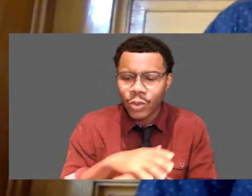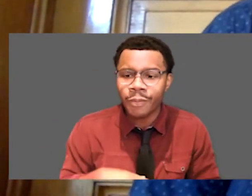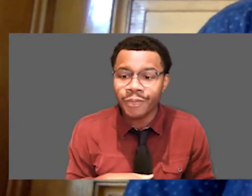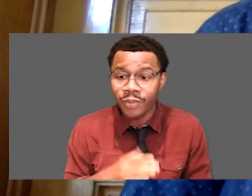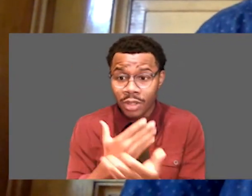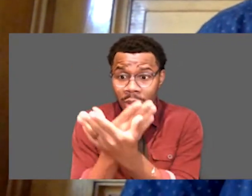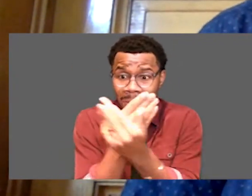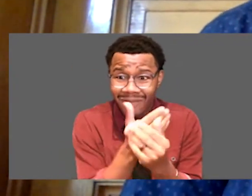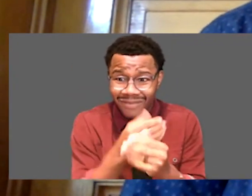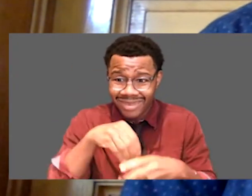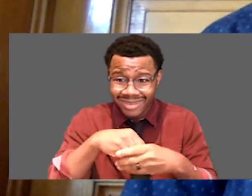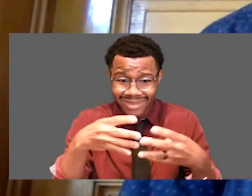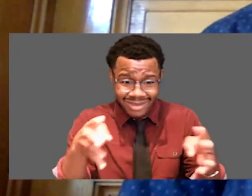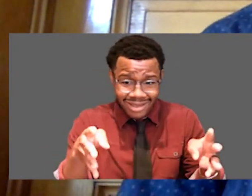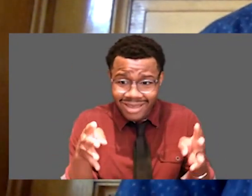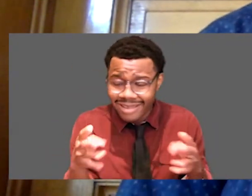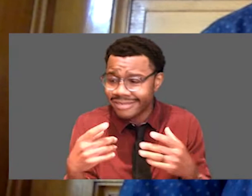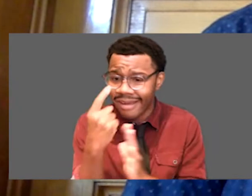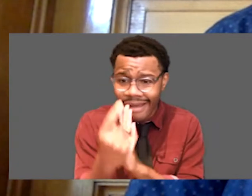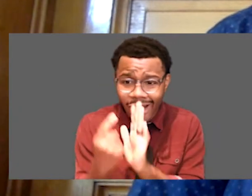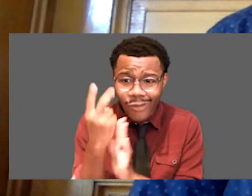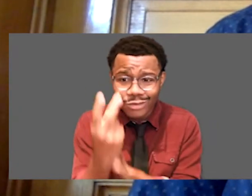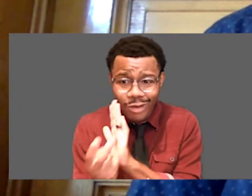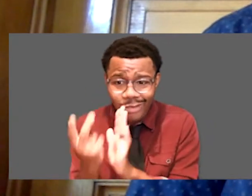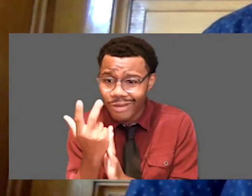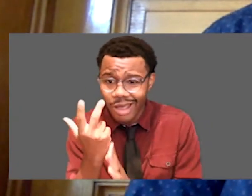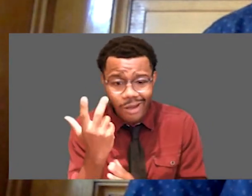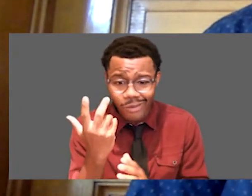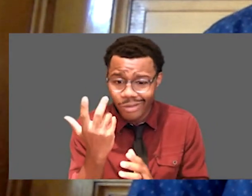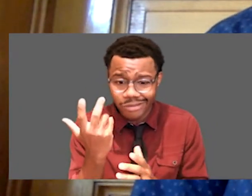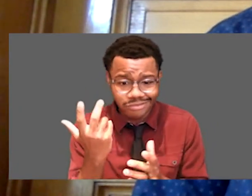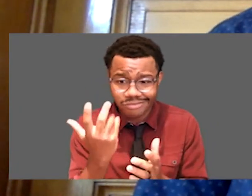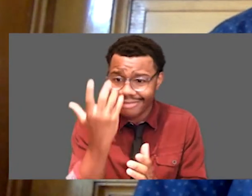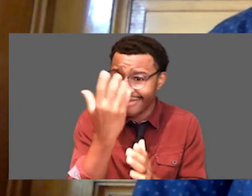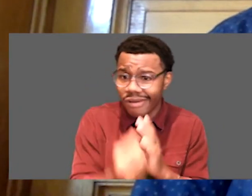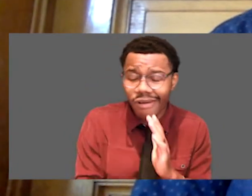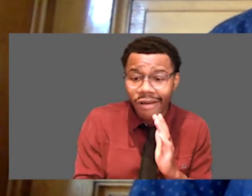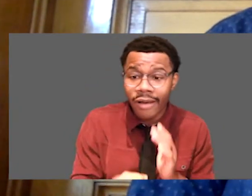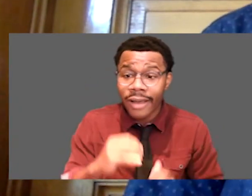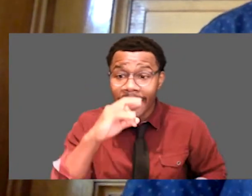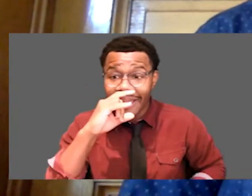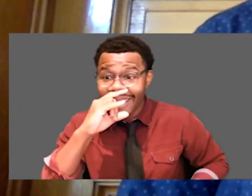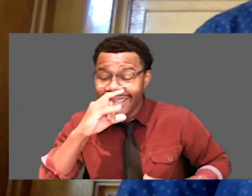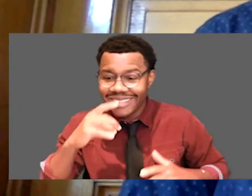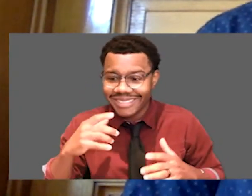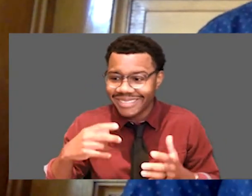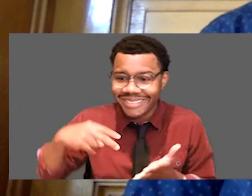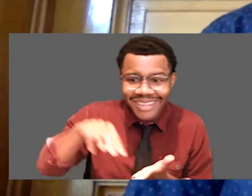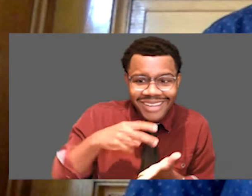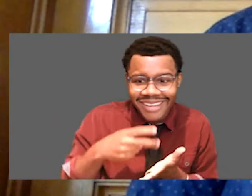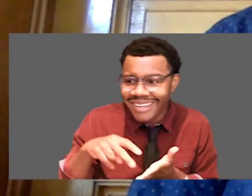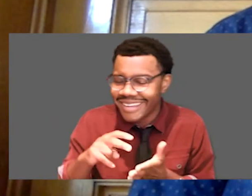cage, everything was gone, kids pranced around like juvenile court jesters, harlequined